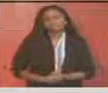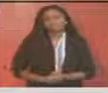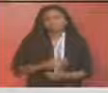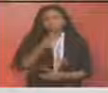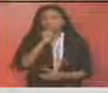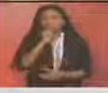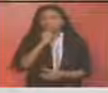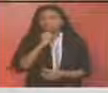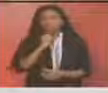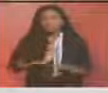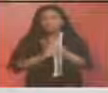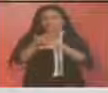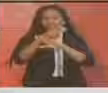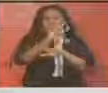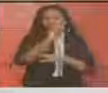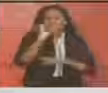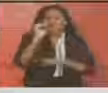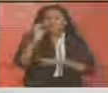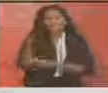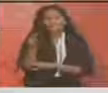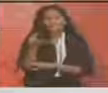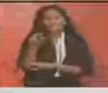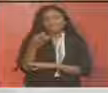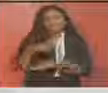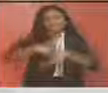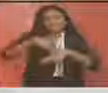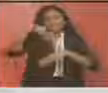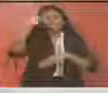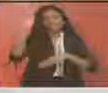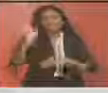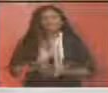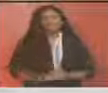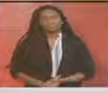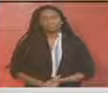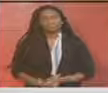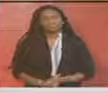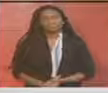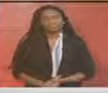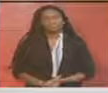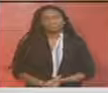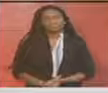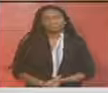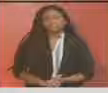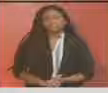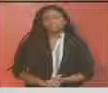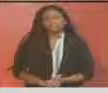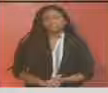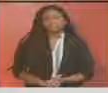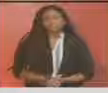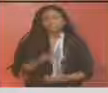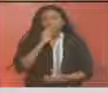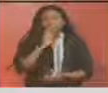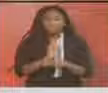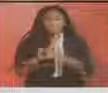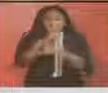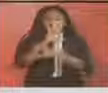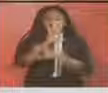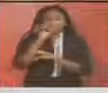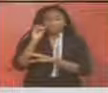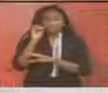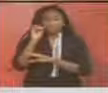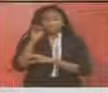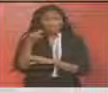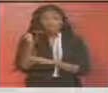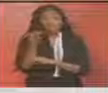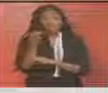59, 16.4%, 60 to 69, 26.5%. 70 to 79, 27.2%, and